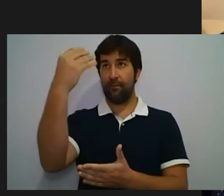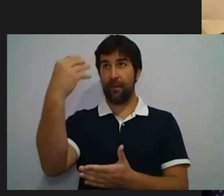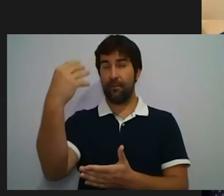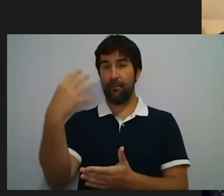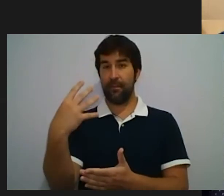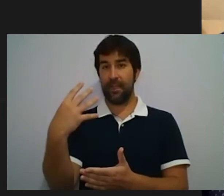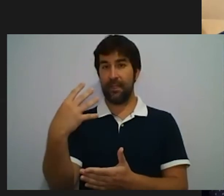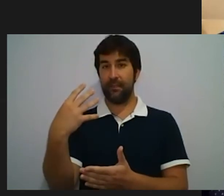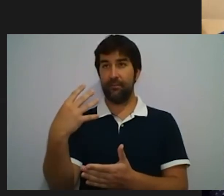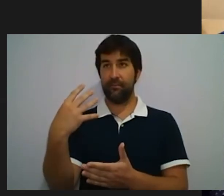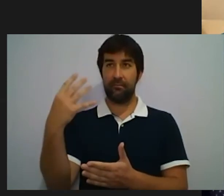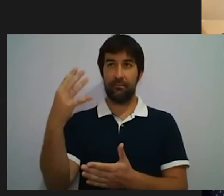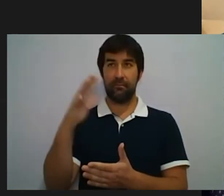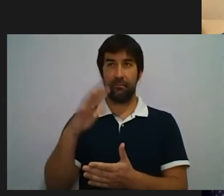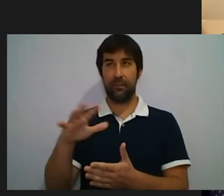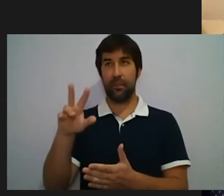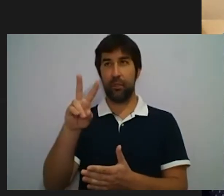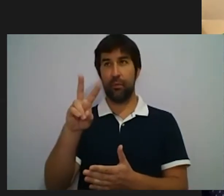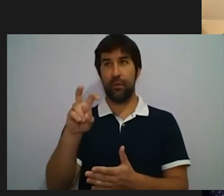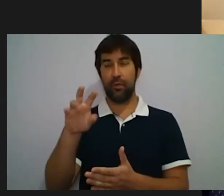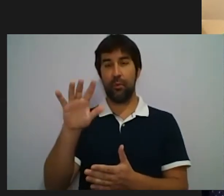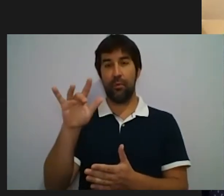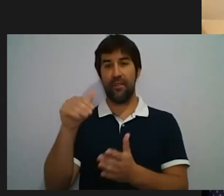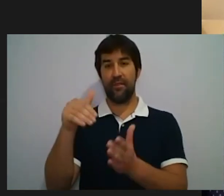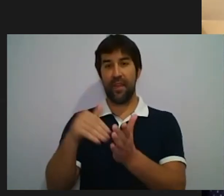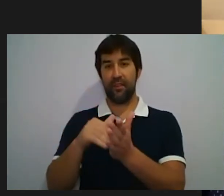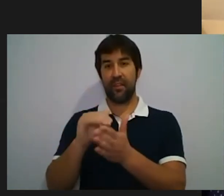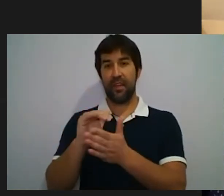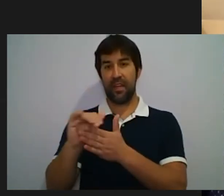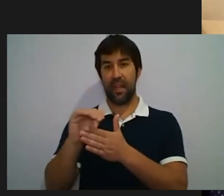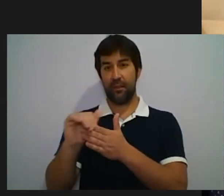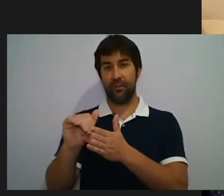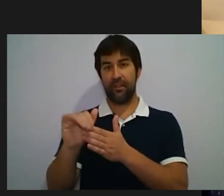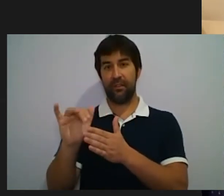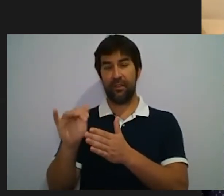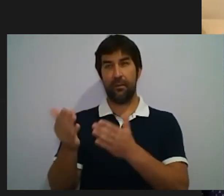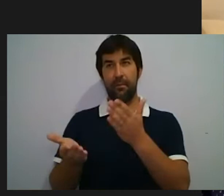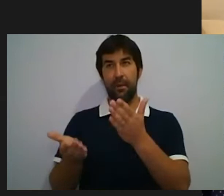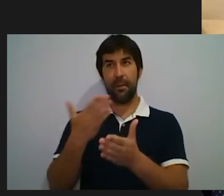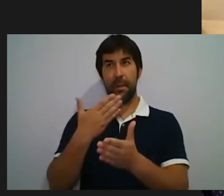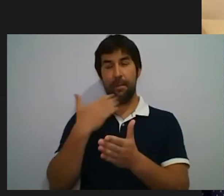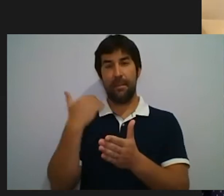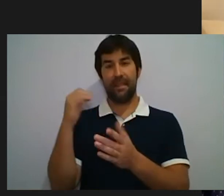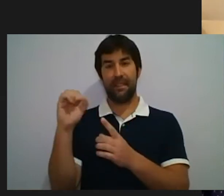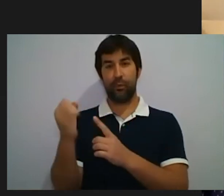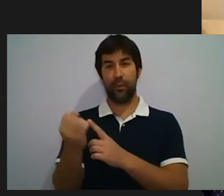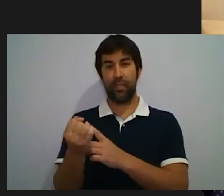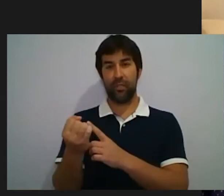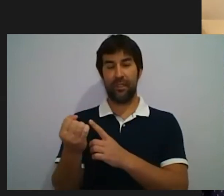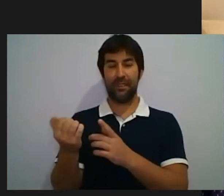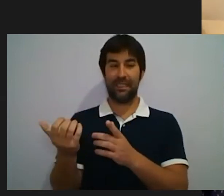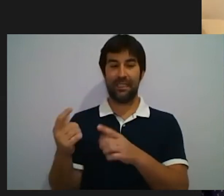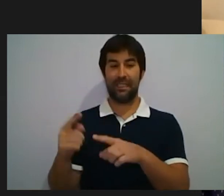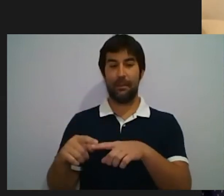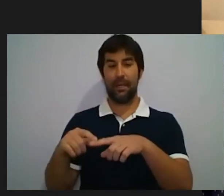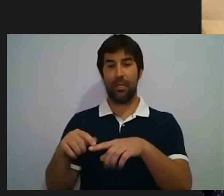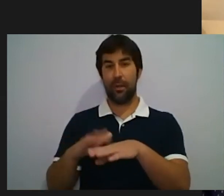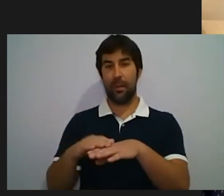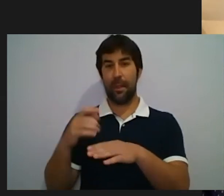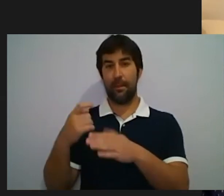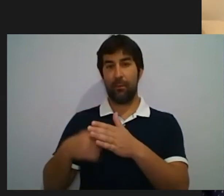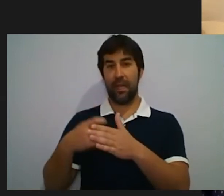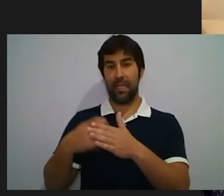that we do put on the paving list based first and foremost by street condition. So does that street